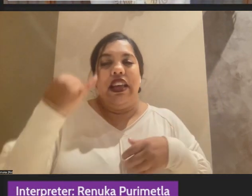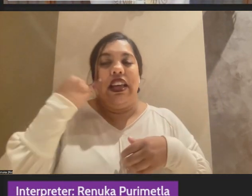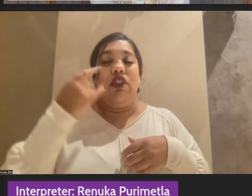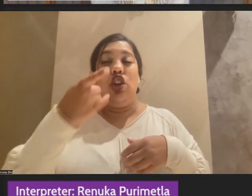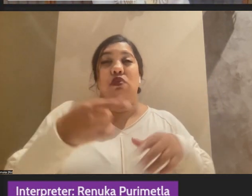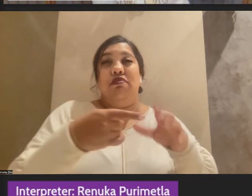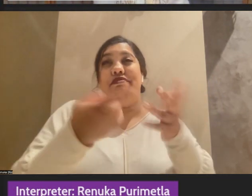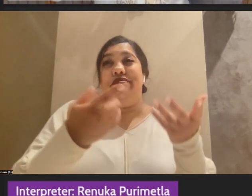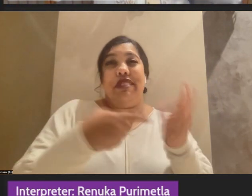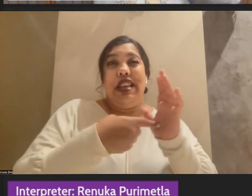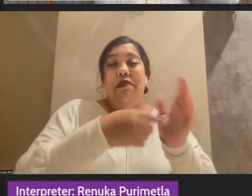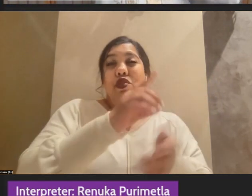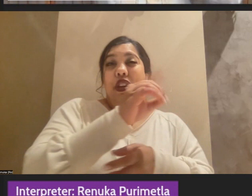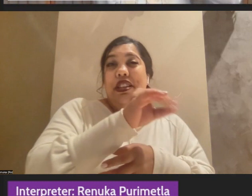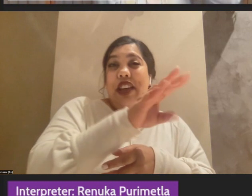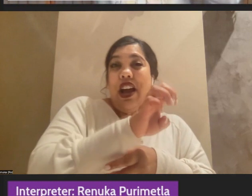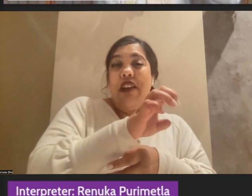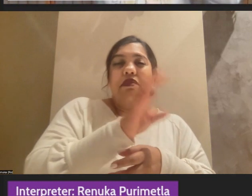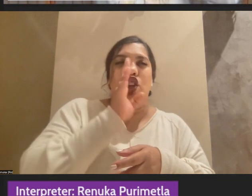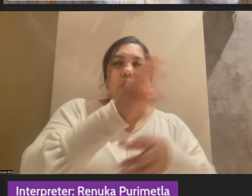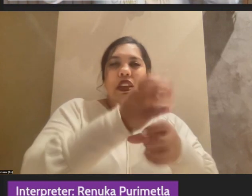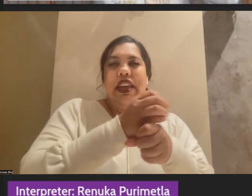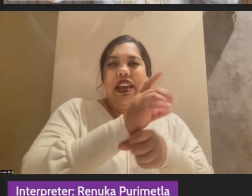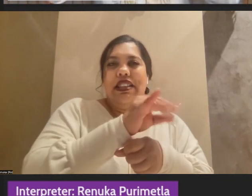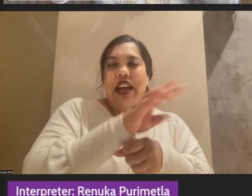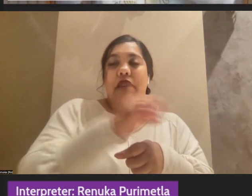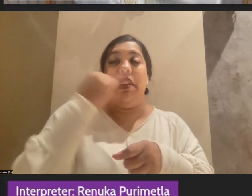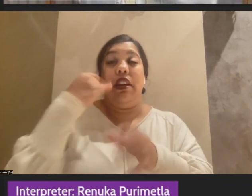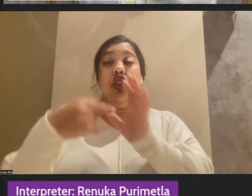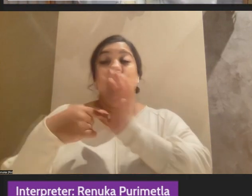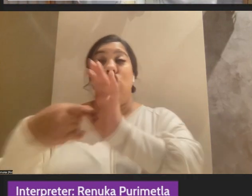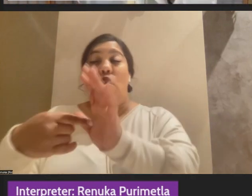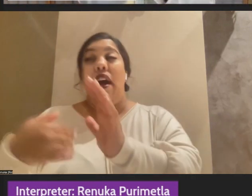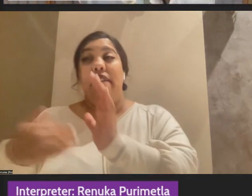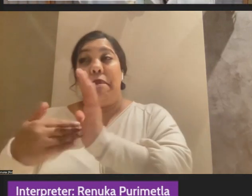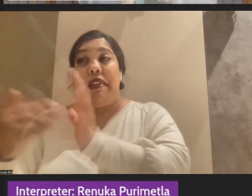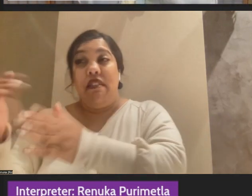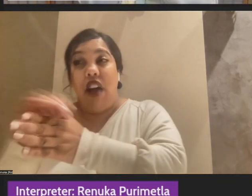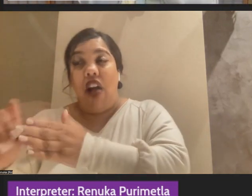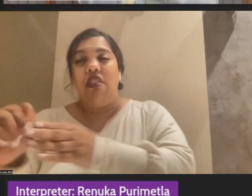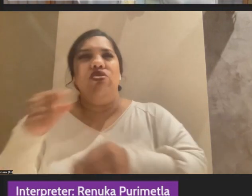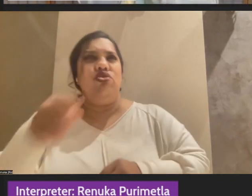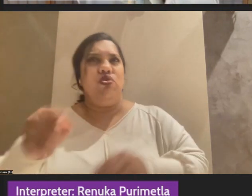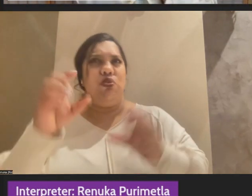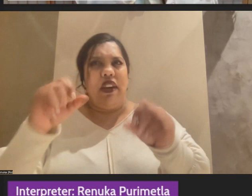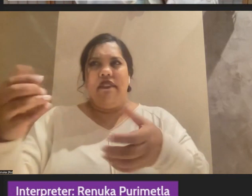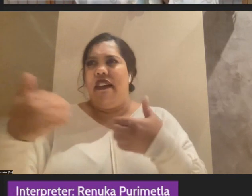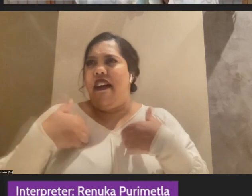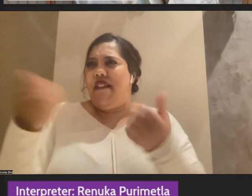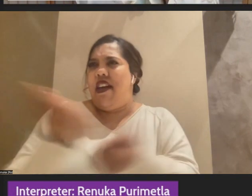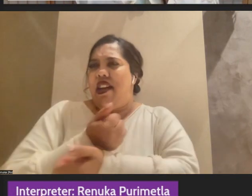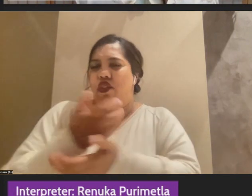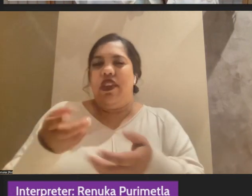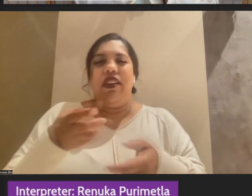$1 million. I don't know. Don't simply limit yourself to this one little